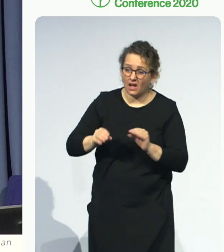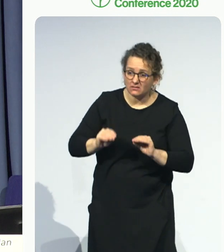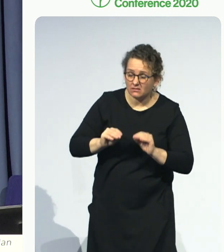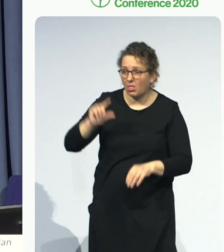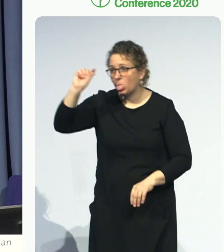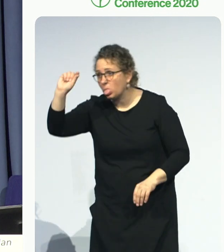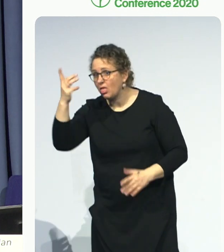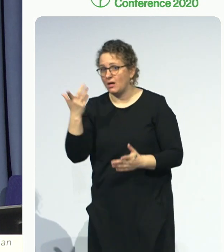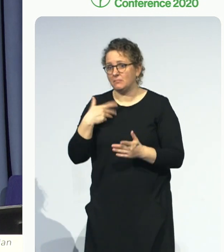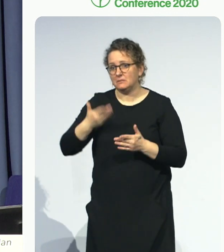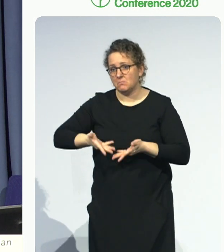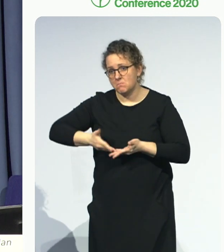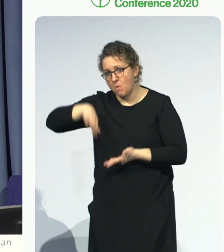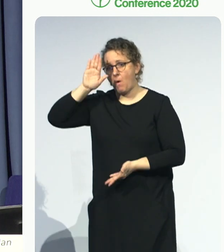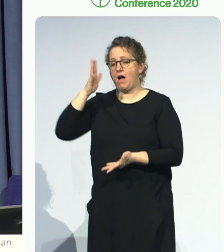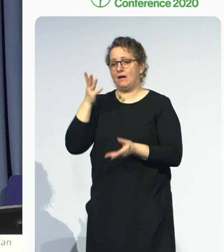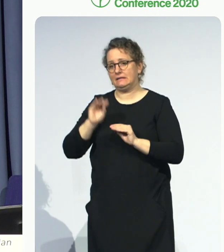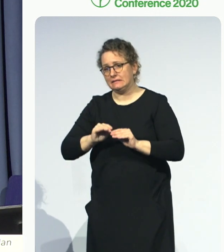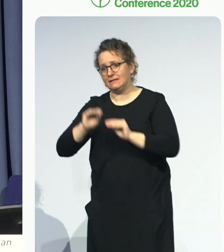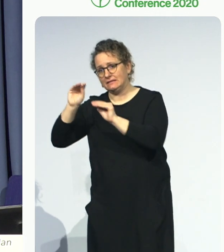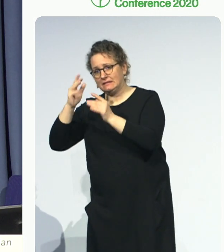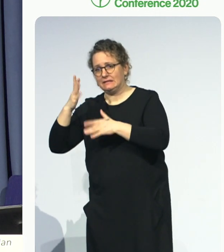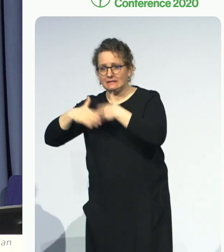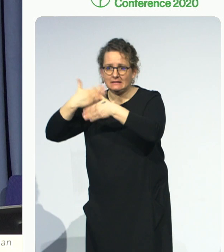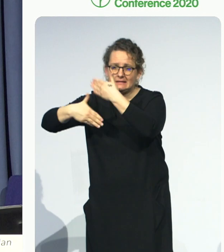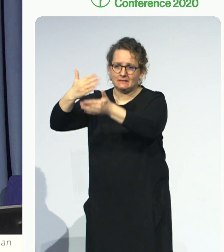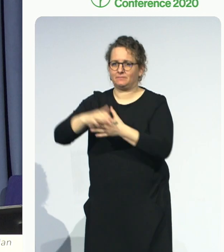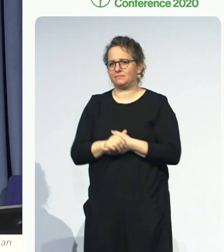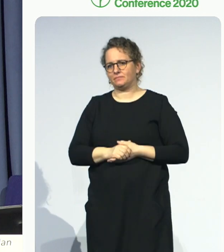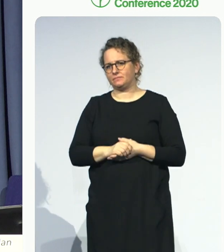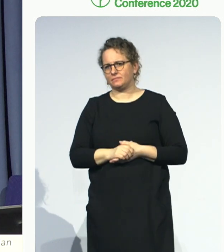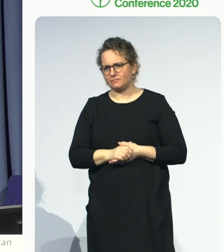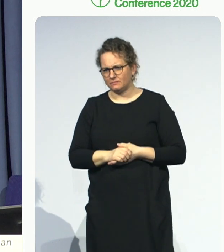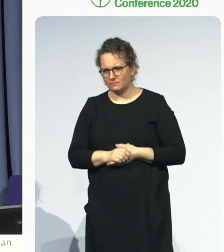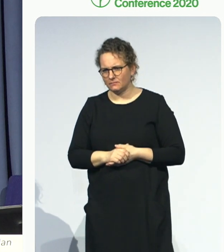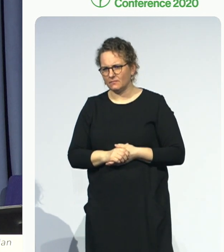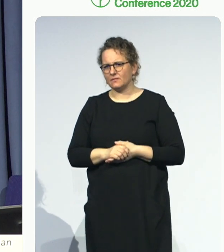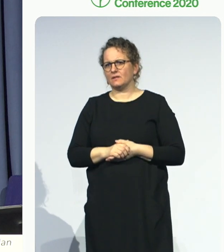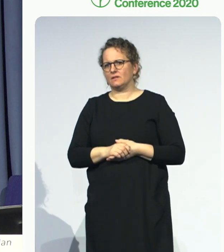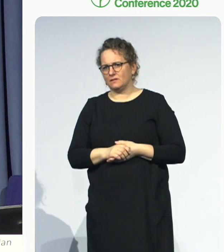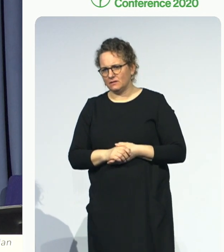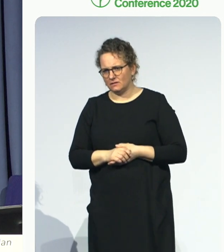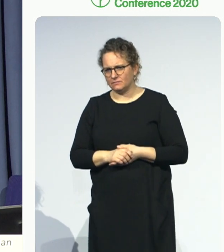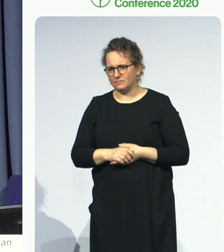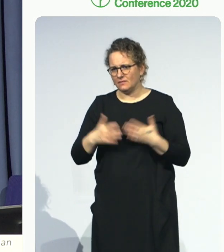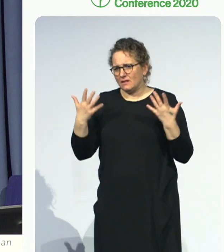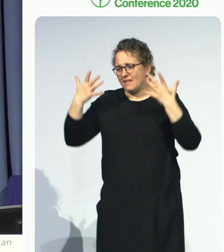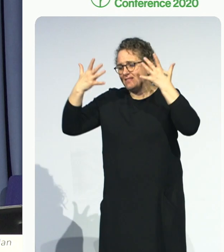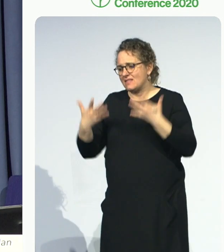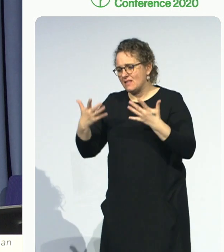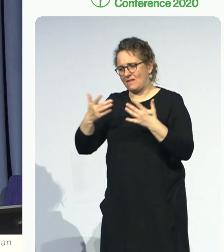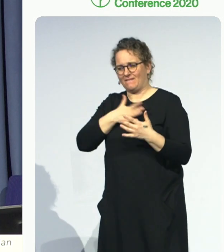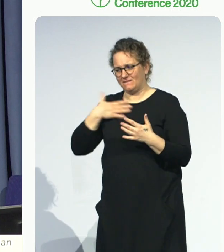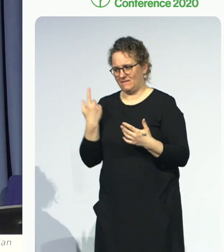doing. So what we are doing currently is that to try to develop a sign language dictionary specific to each subject